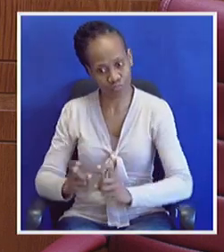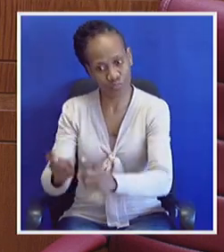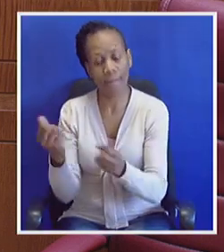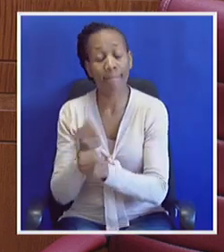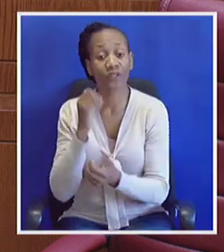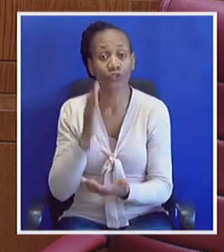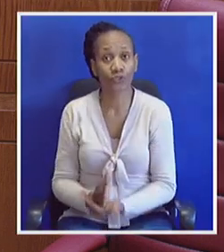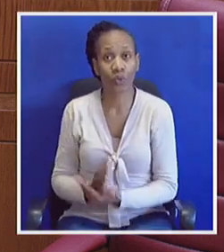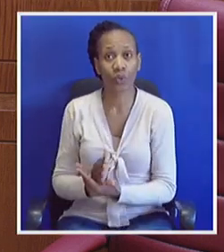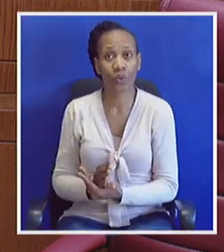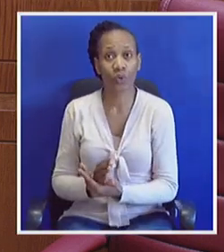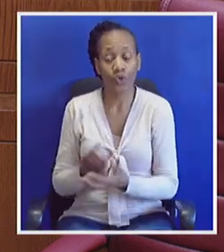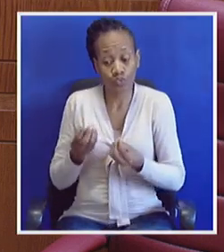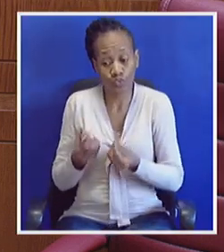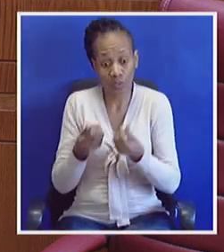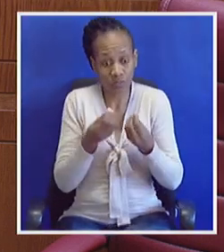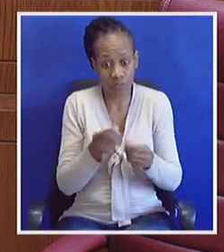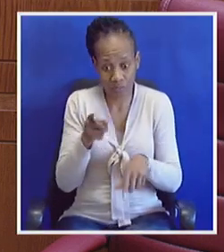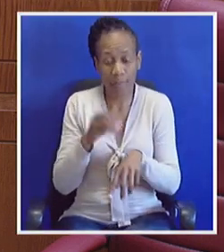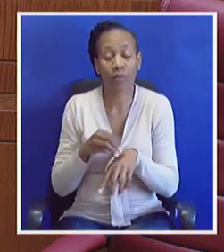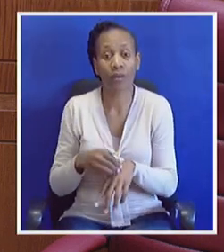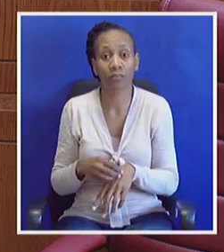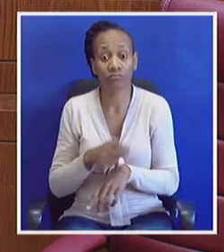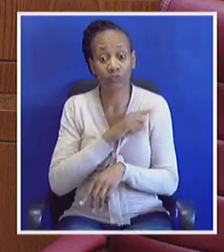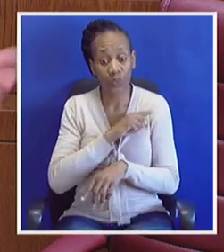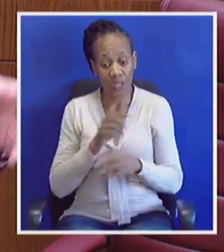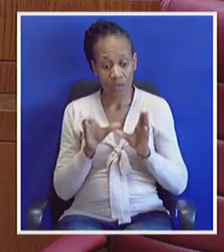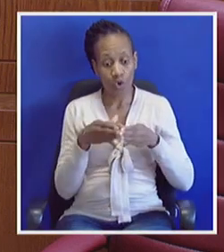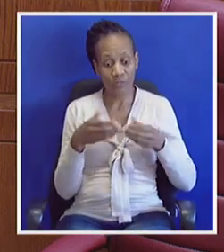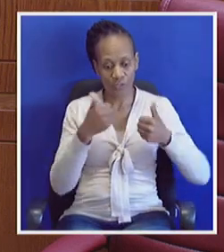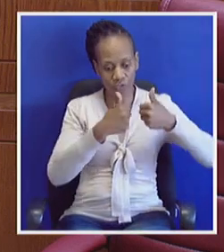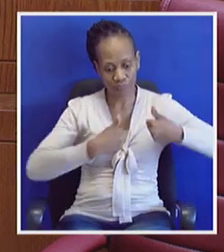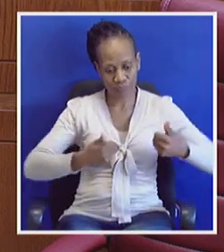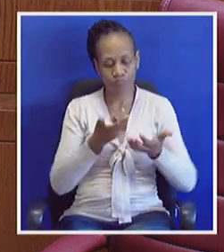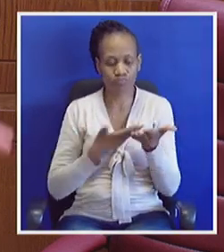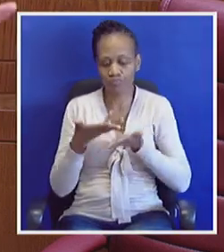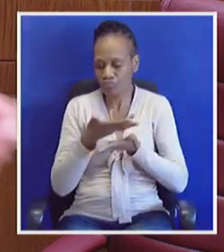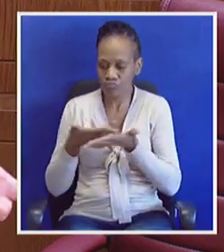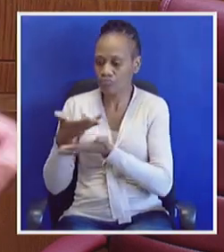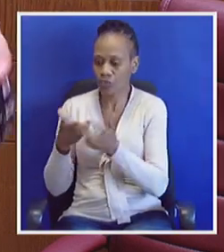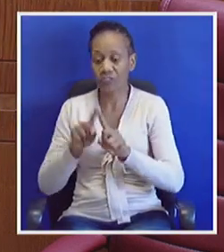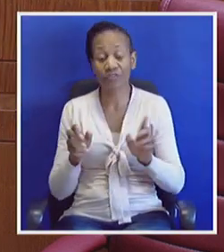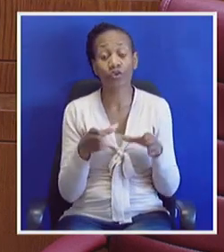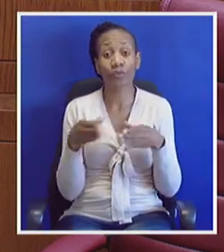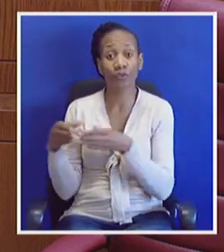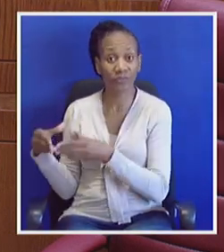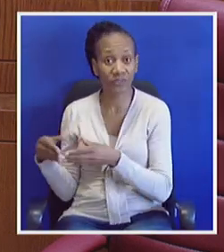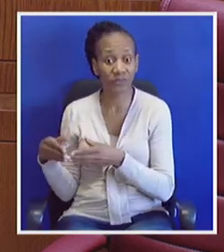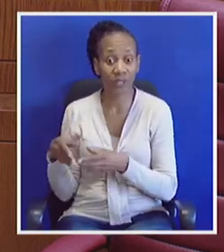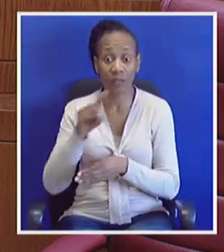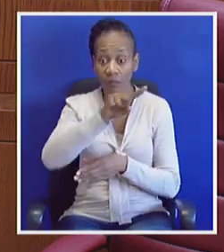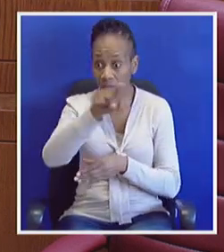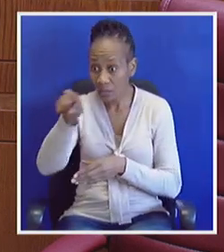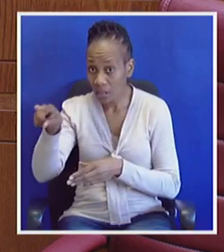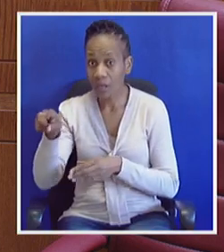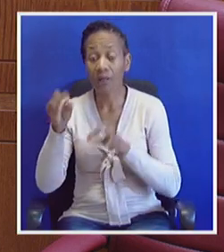sure that we address this? Because while we are sitting in committees and having talk shops, these people are still looting